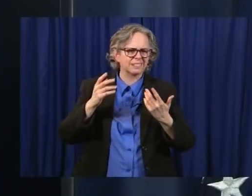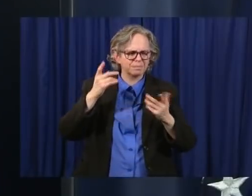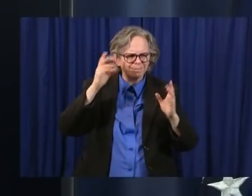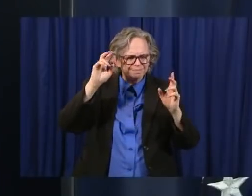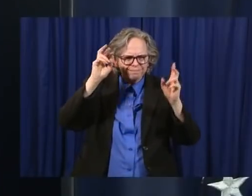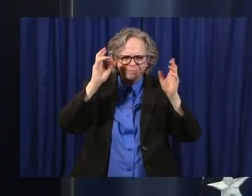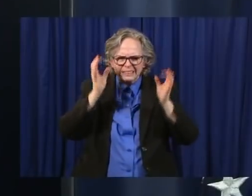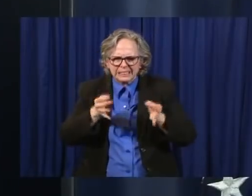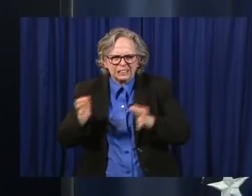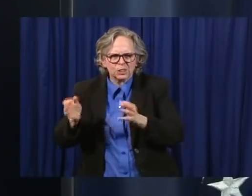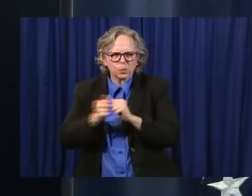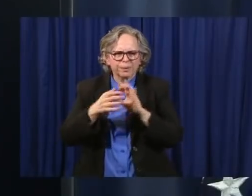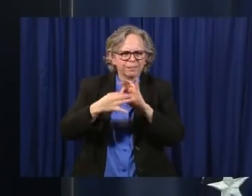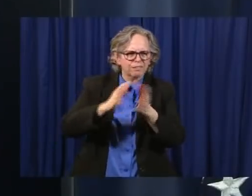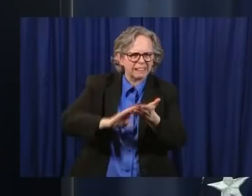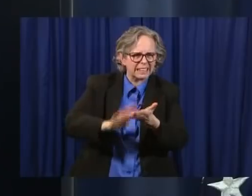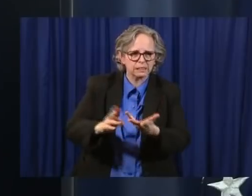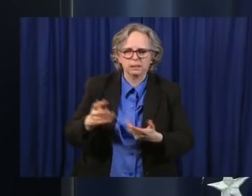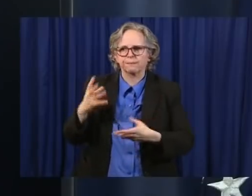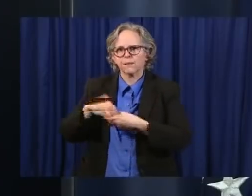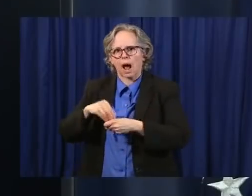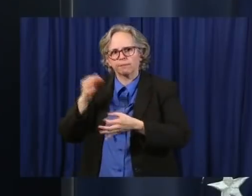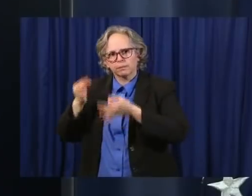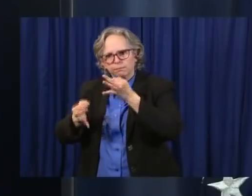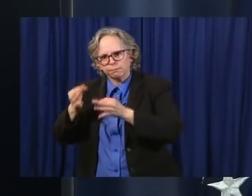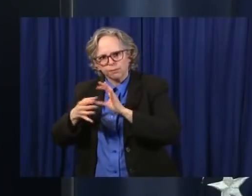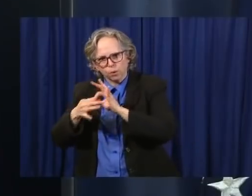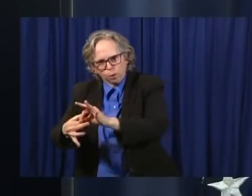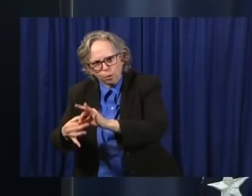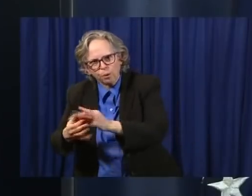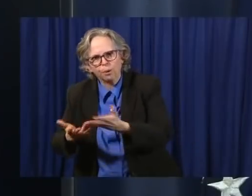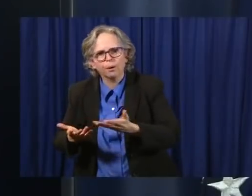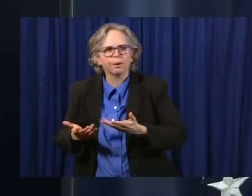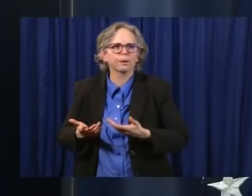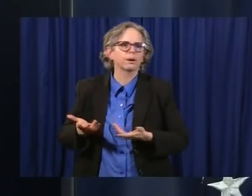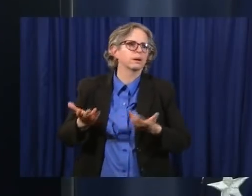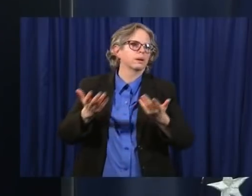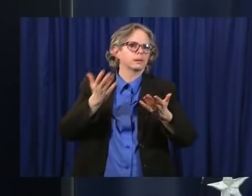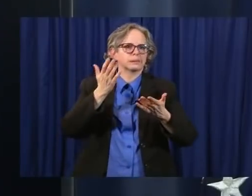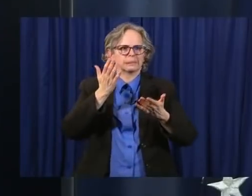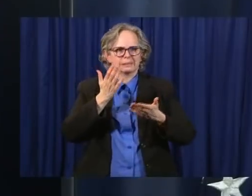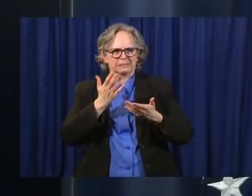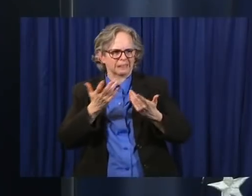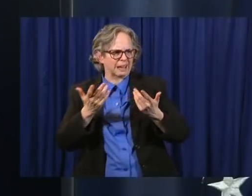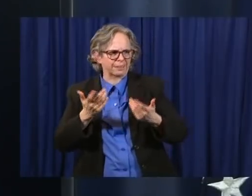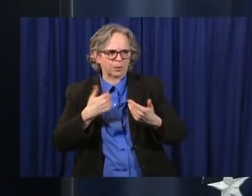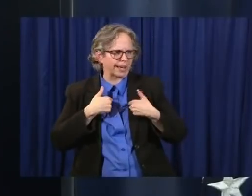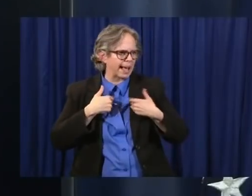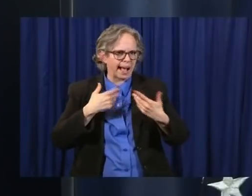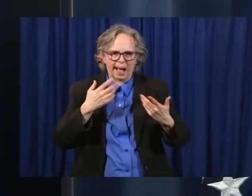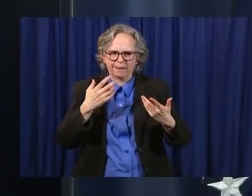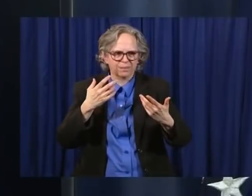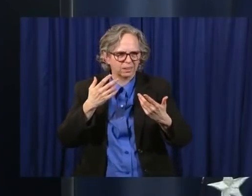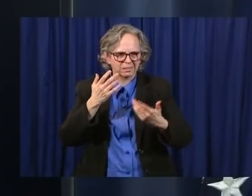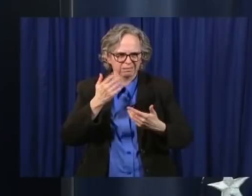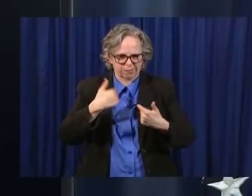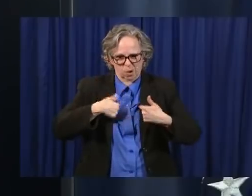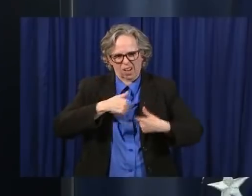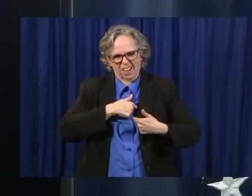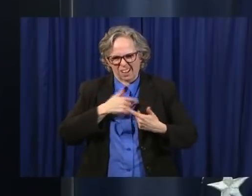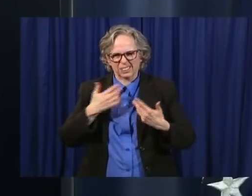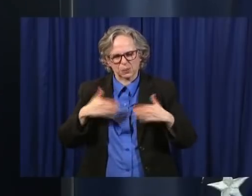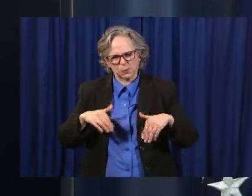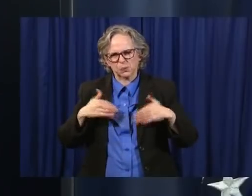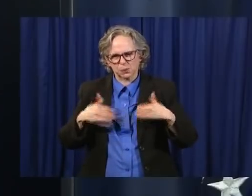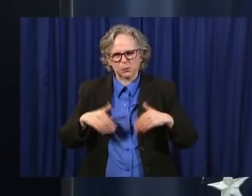court level, or even from diversions, for that matter, at the court level. And then for us, we have,